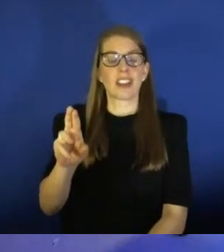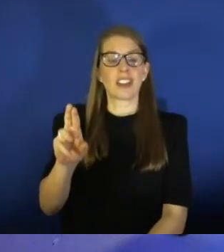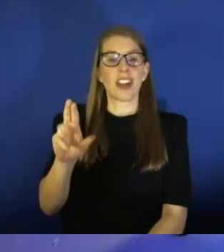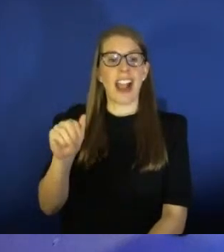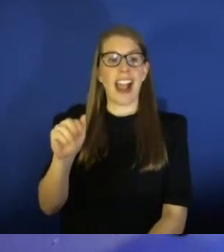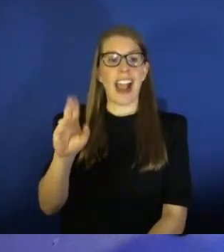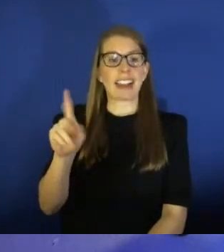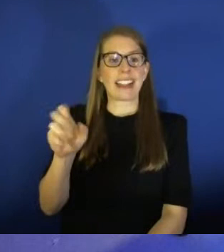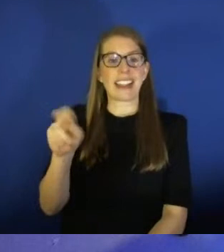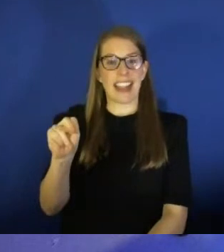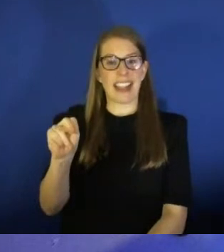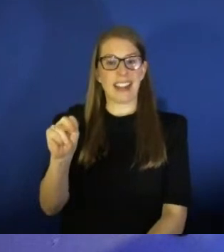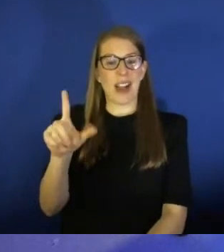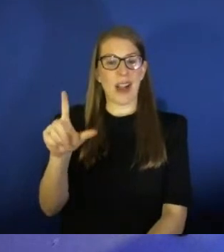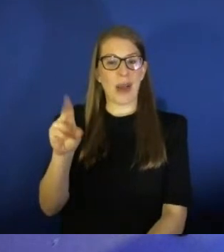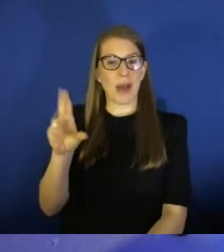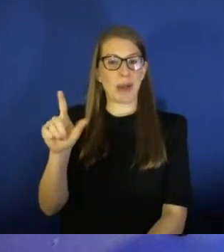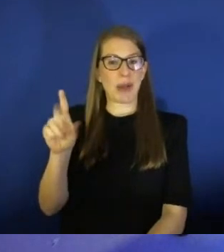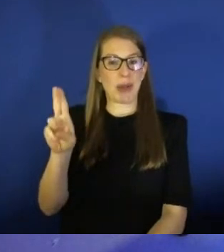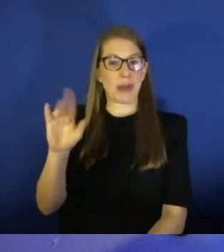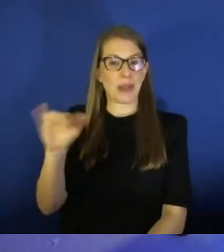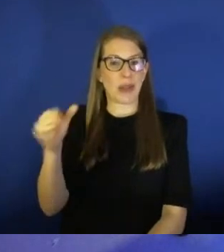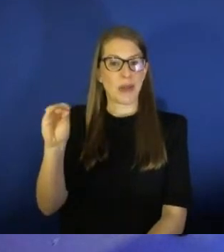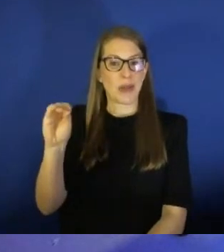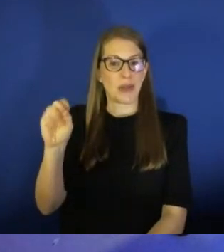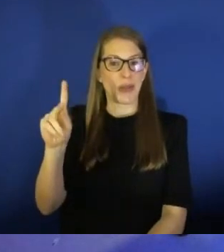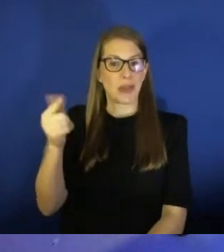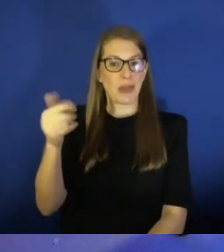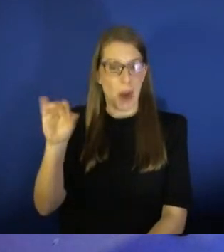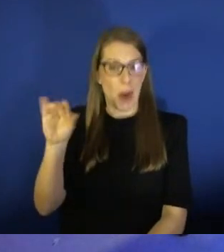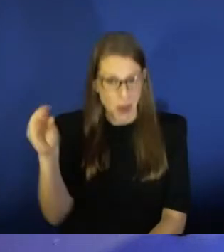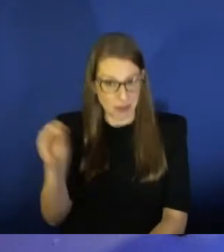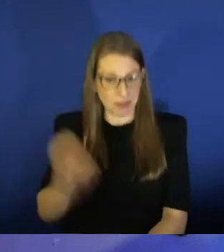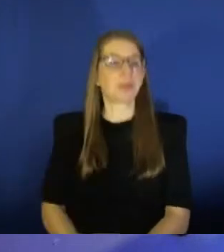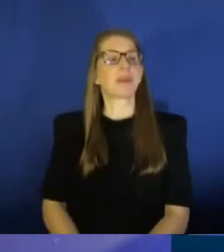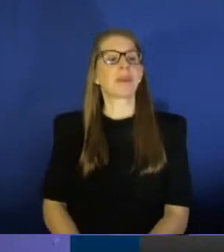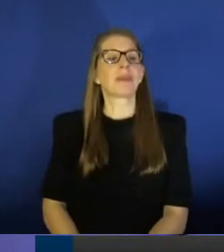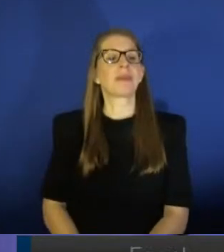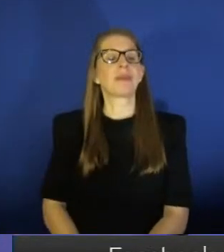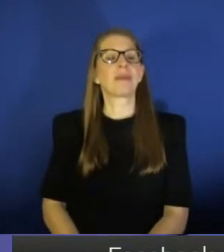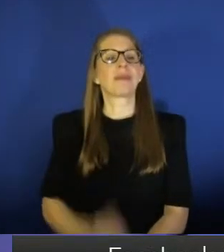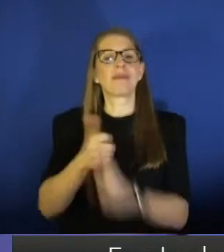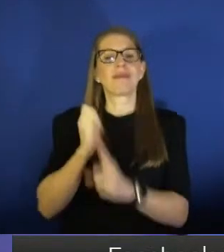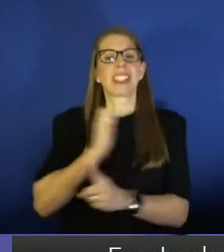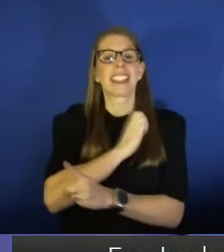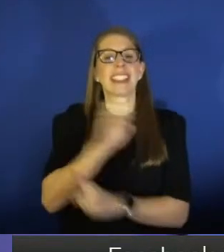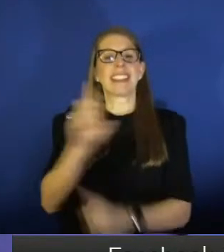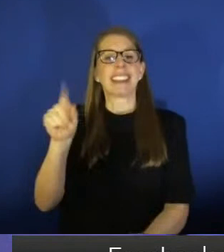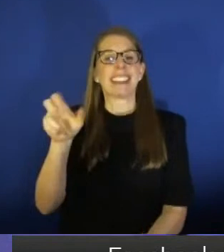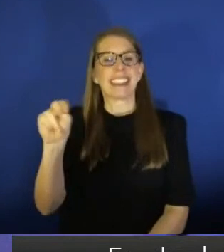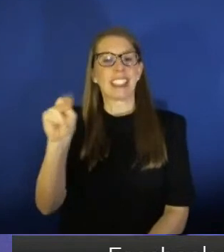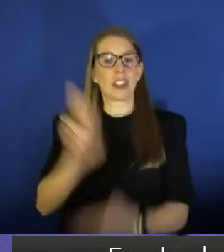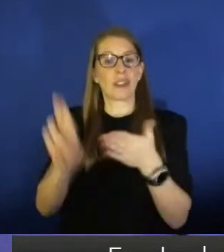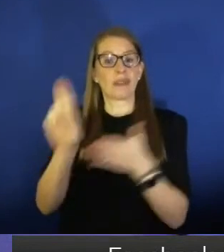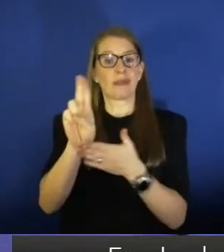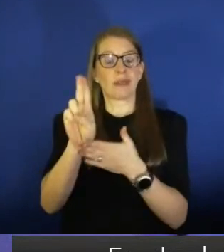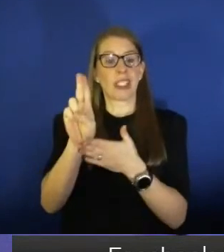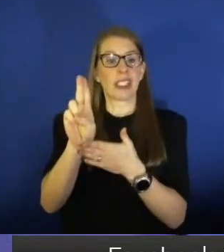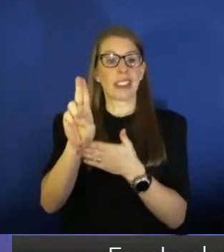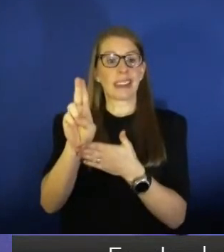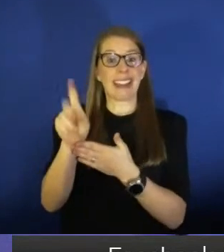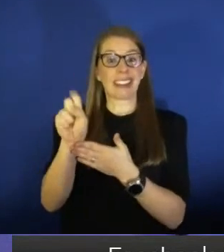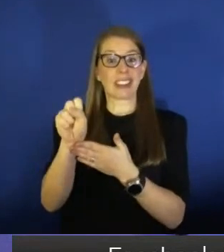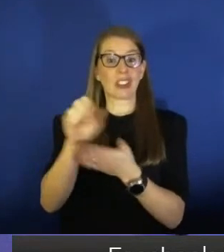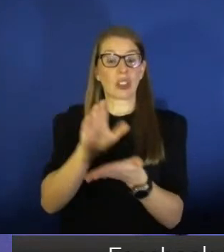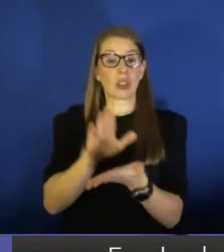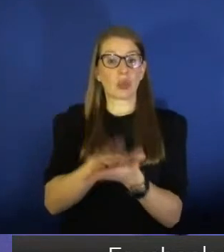didn't I? Yes, you did. Oh, good. I'm so happy. Okay. He is the executive dean of the University of Kansas School of Medicine here on the